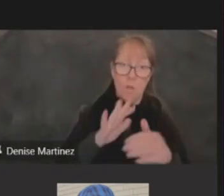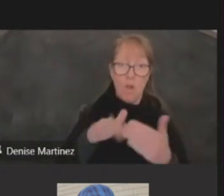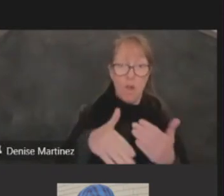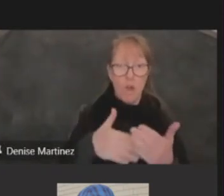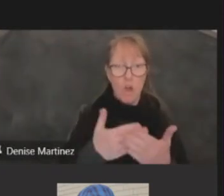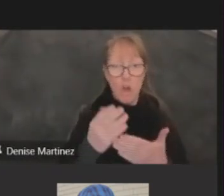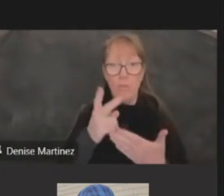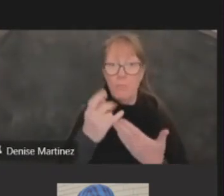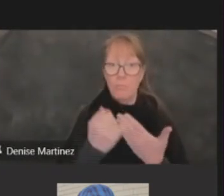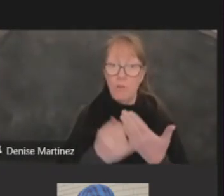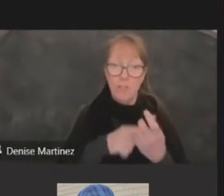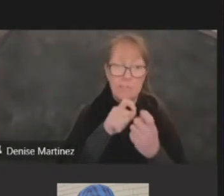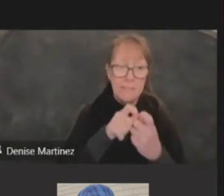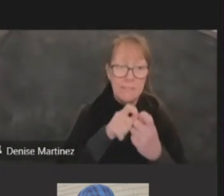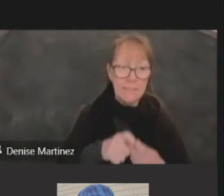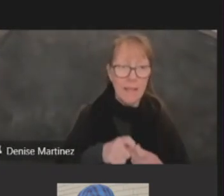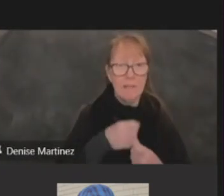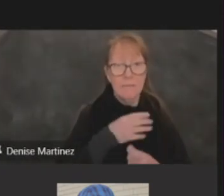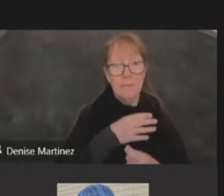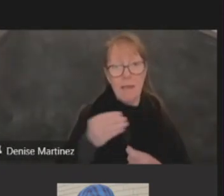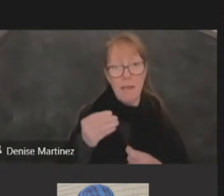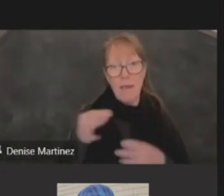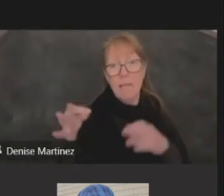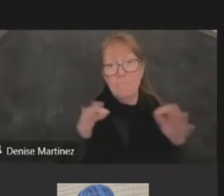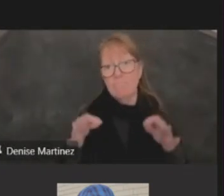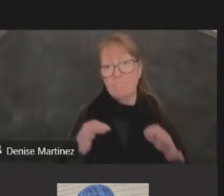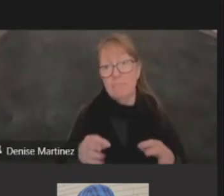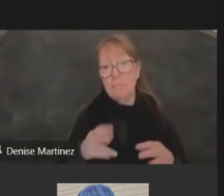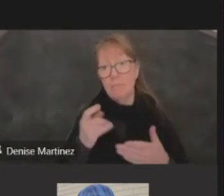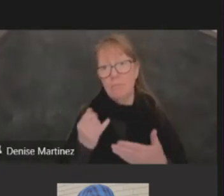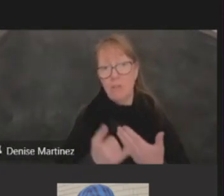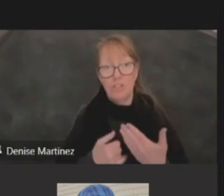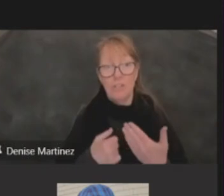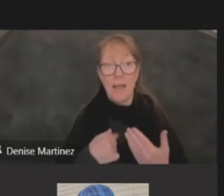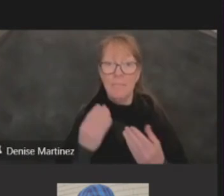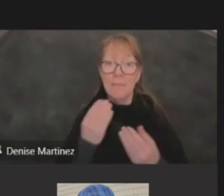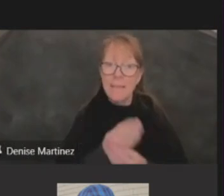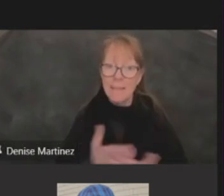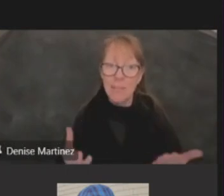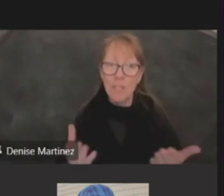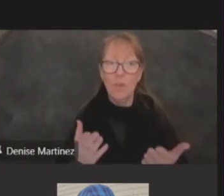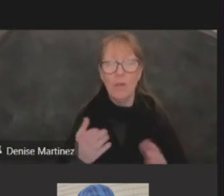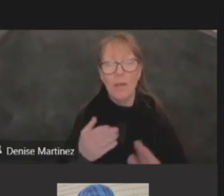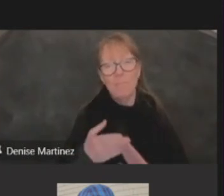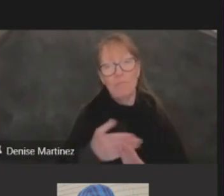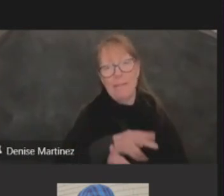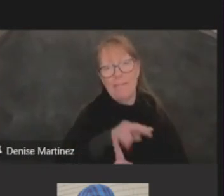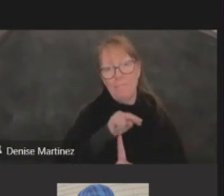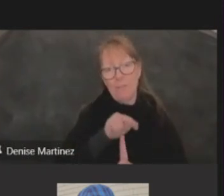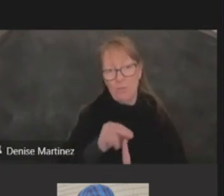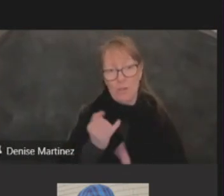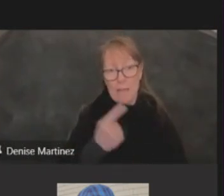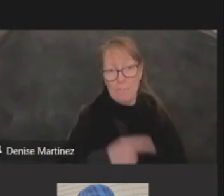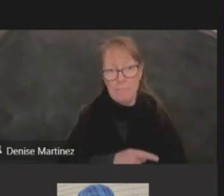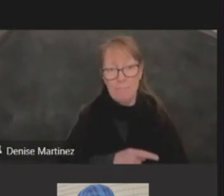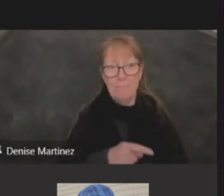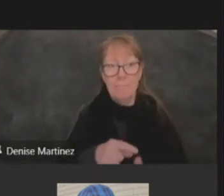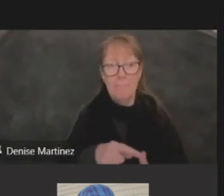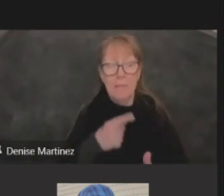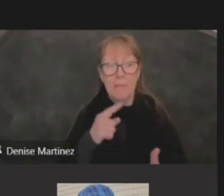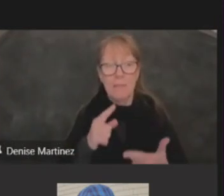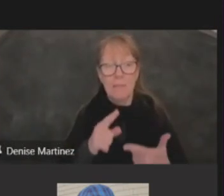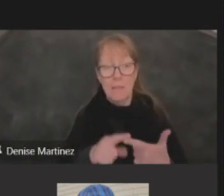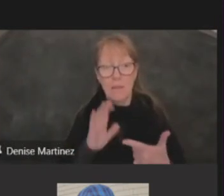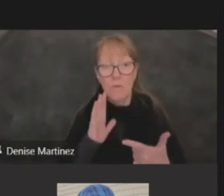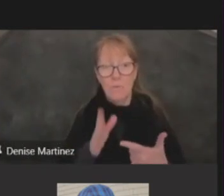actually present the project. But I'm giving you this preview today. And then I'm going to share